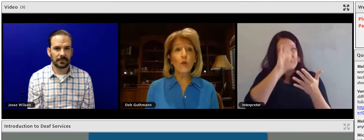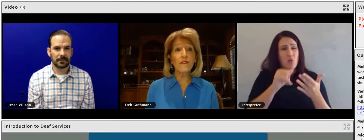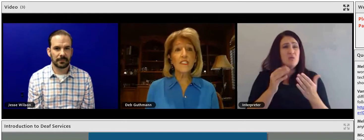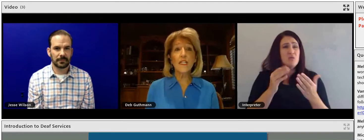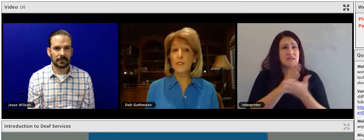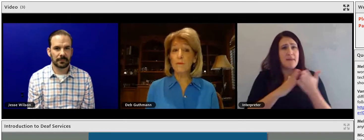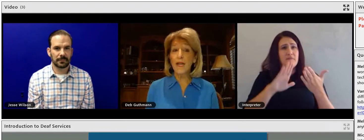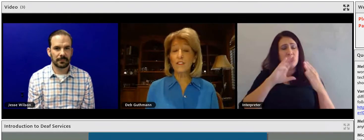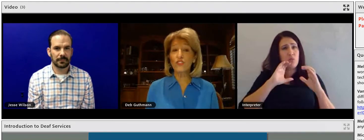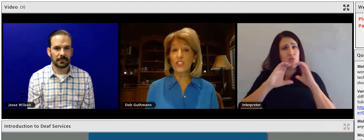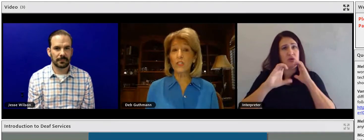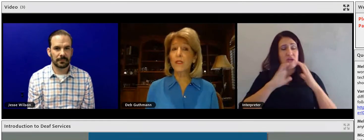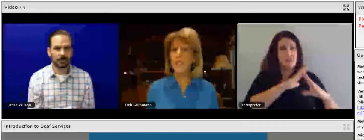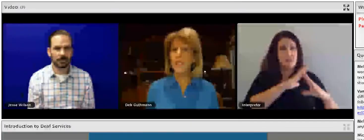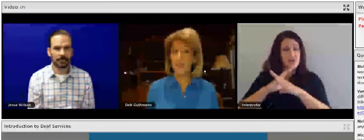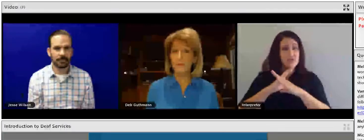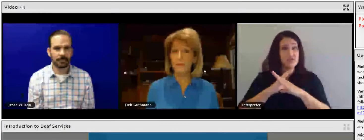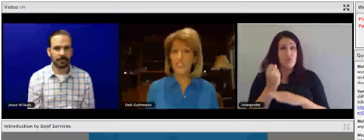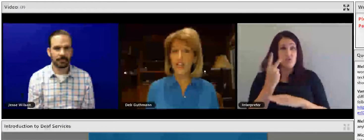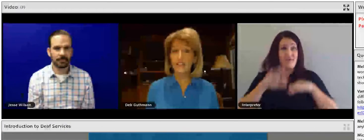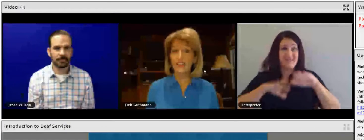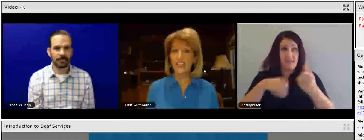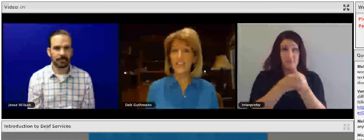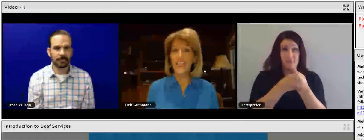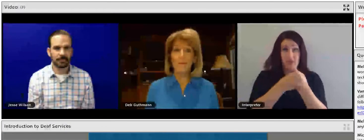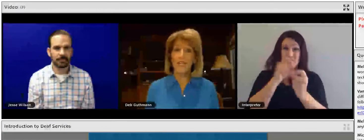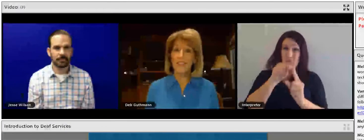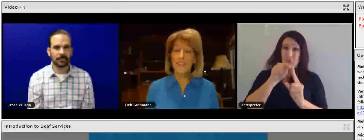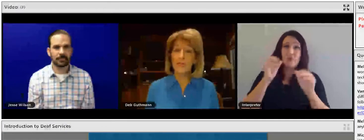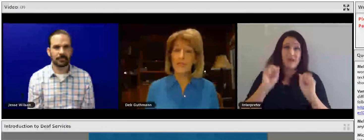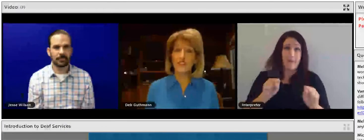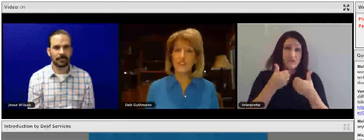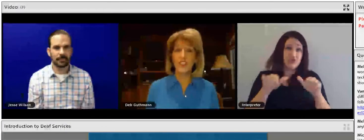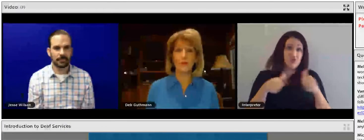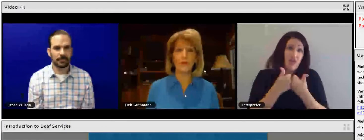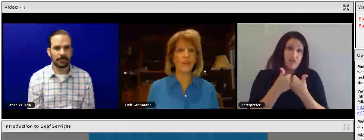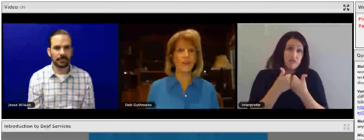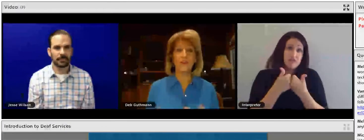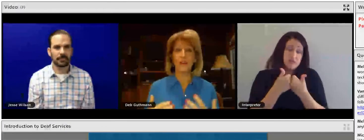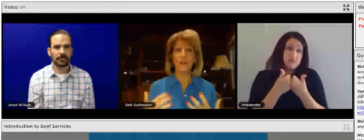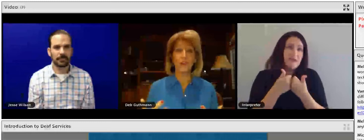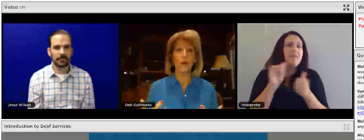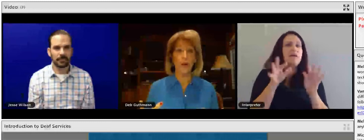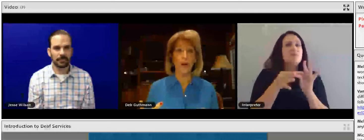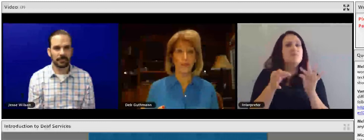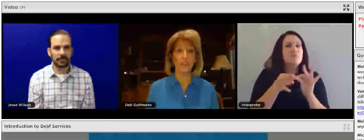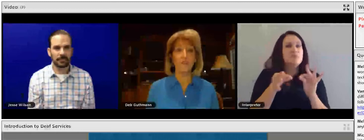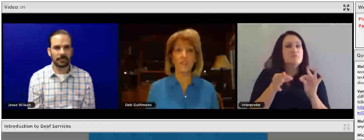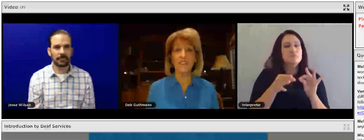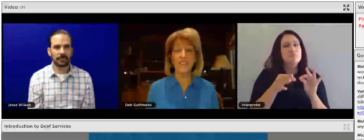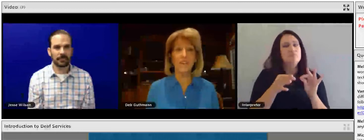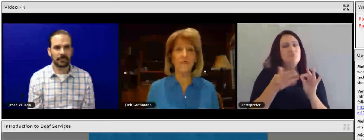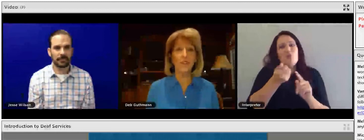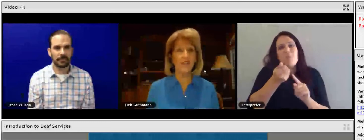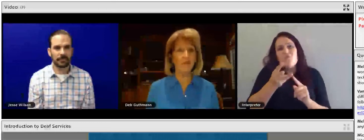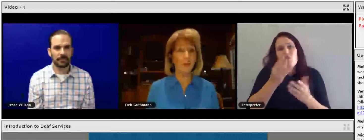communication barriers, 12-step sponsorship can also be challenging. Because I mentioned to you there's very